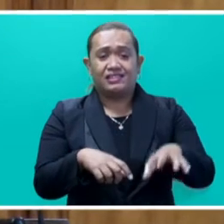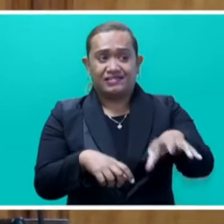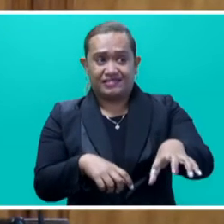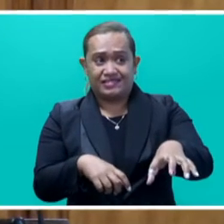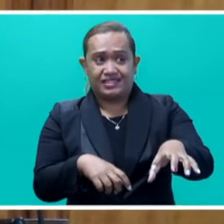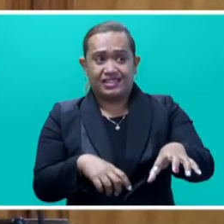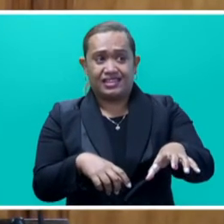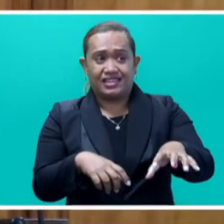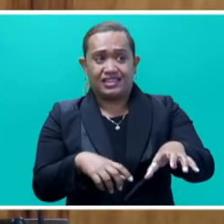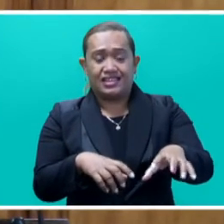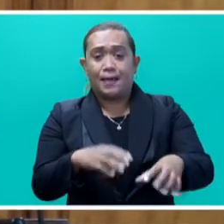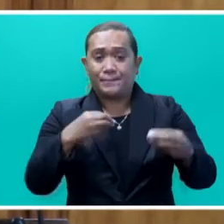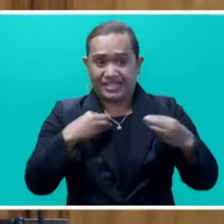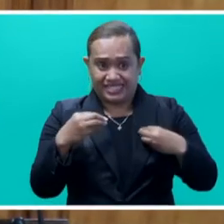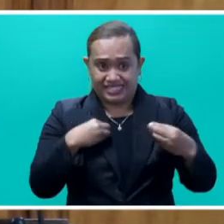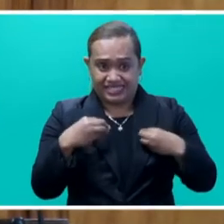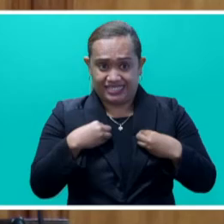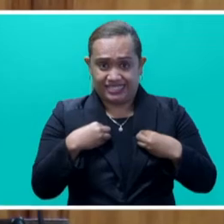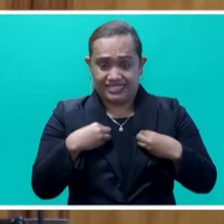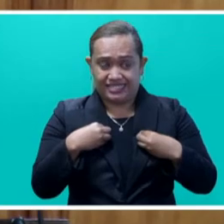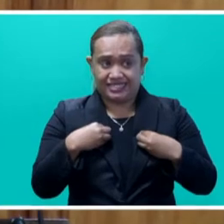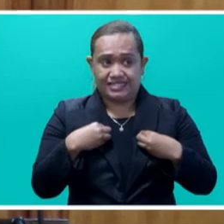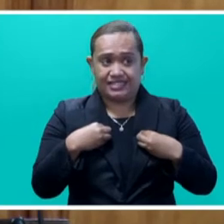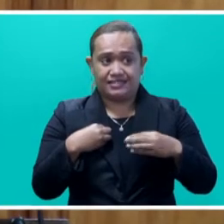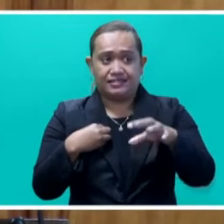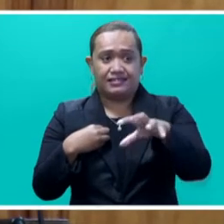enterprises. The agricultural sector.